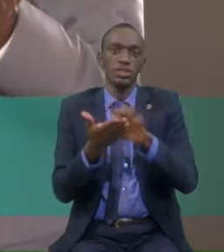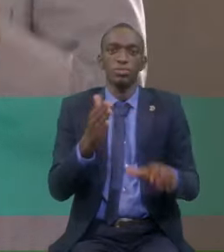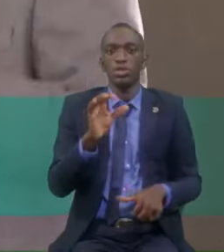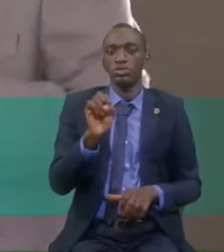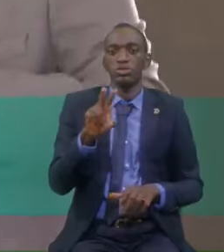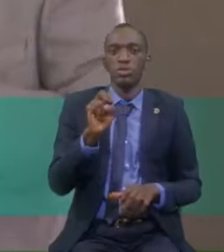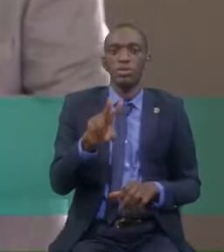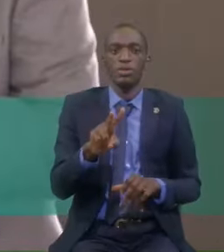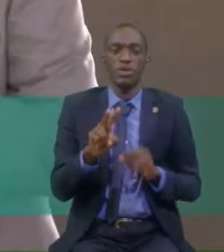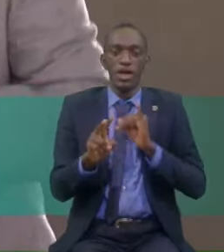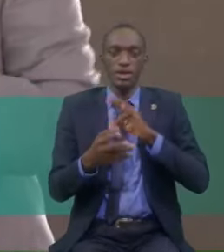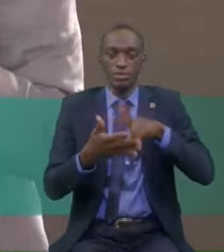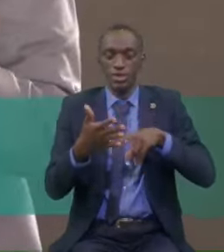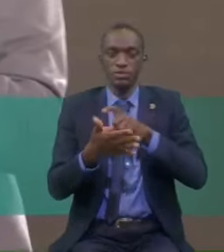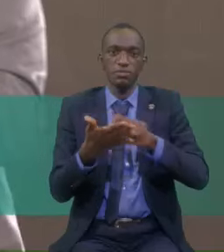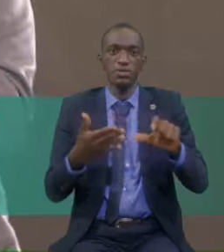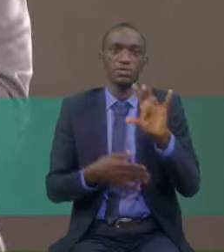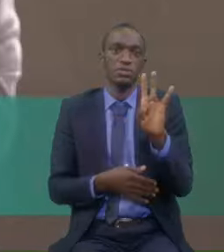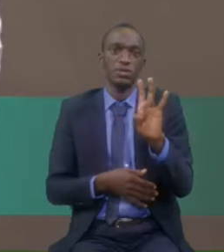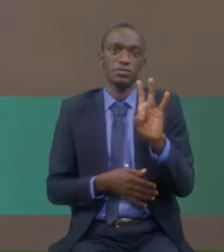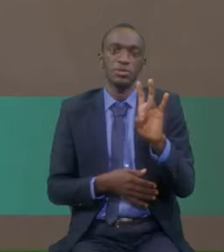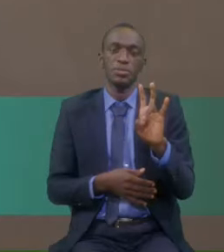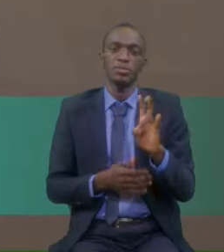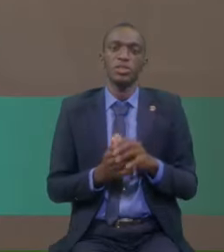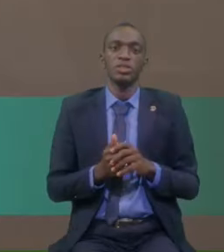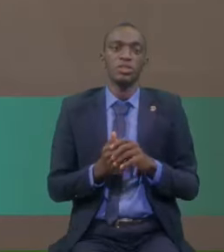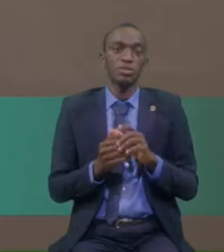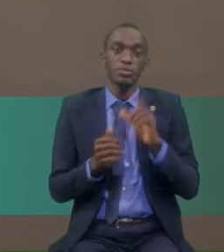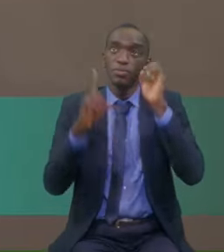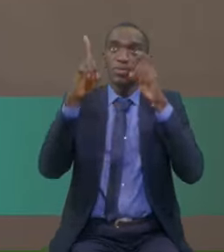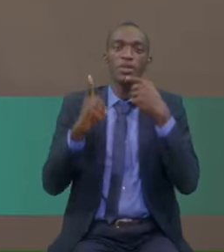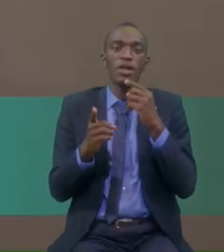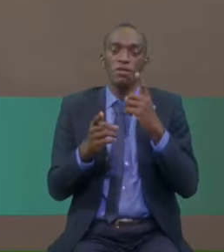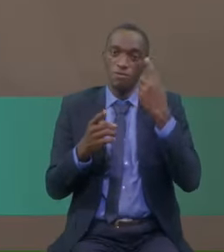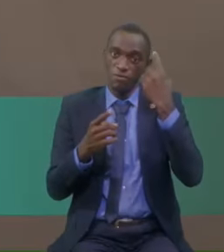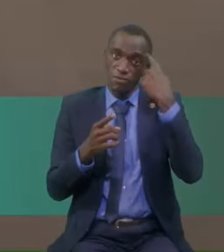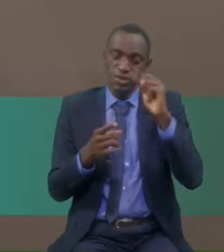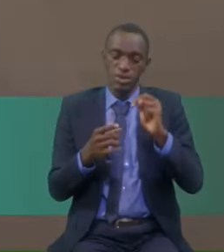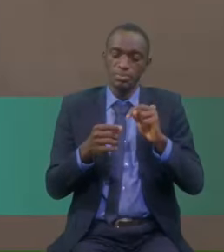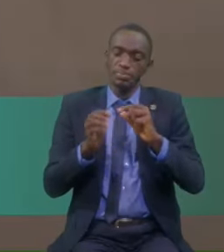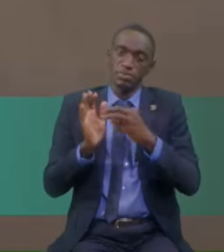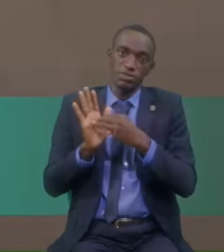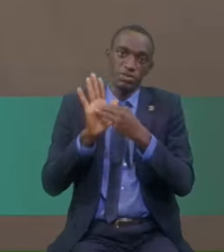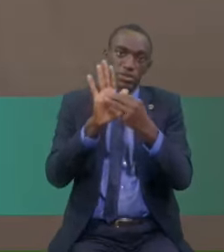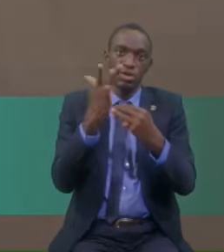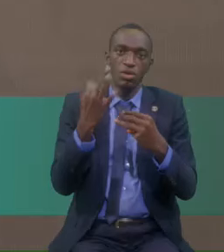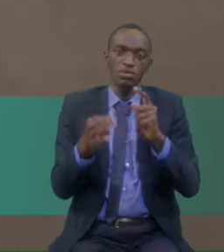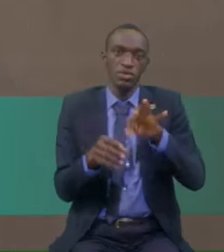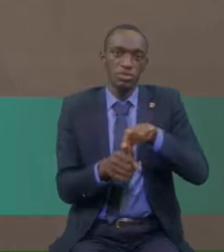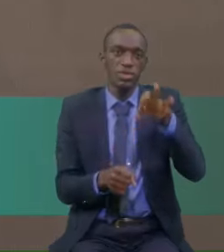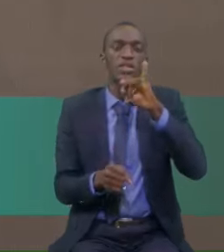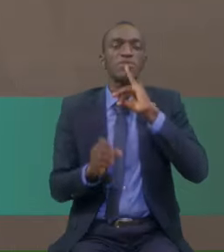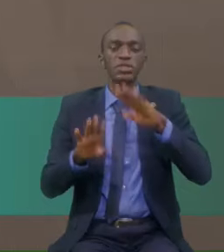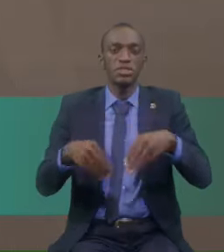verse 7. It says, but the manifestation of the Spirit is given to every man